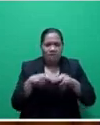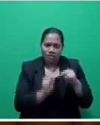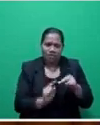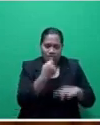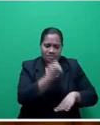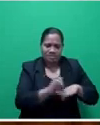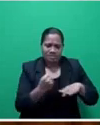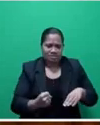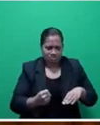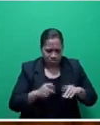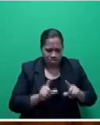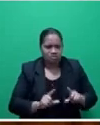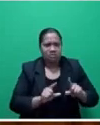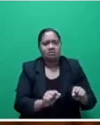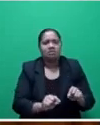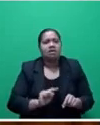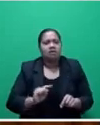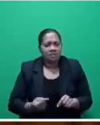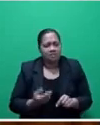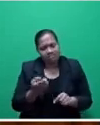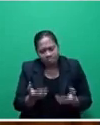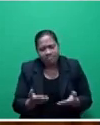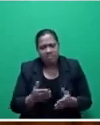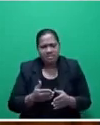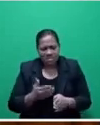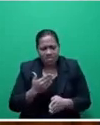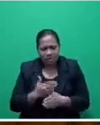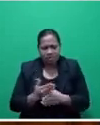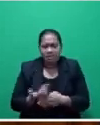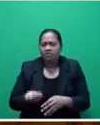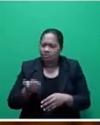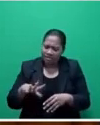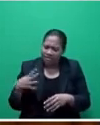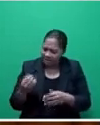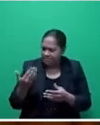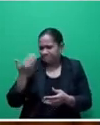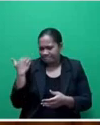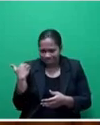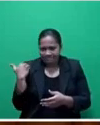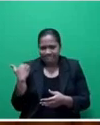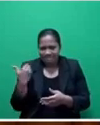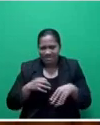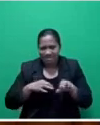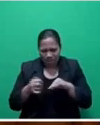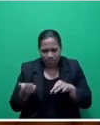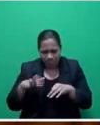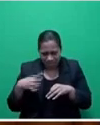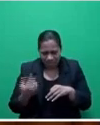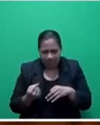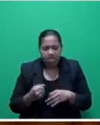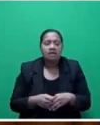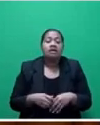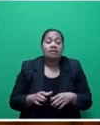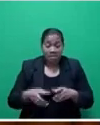And it is an initiative that has been here from those years until now. But the issue here,